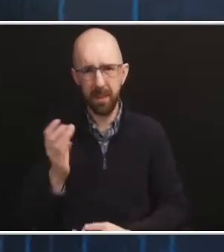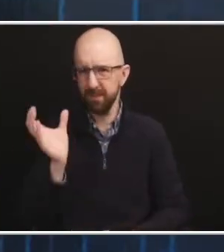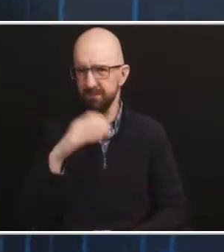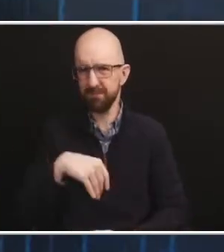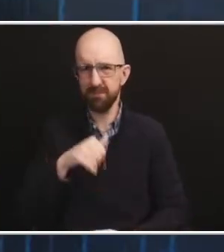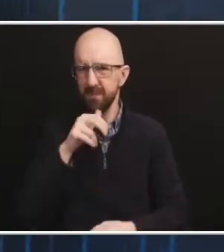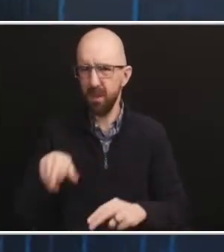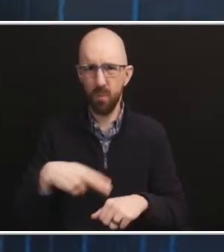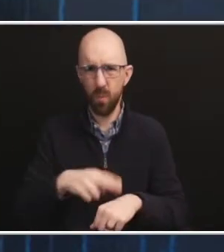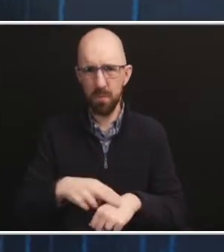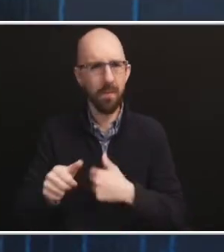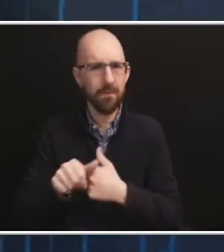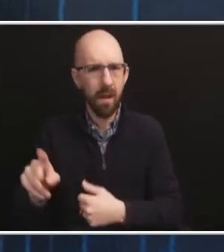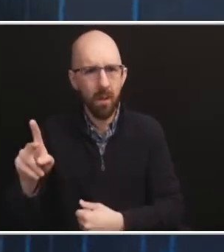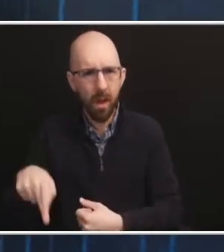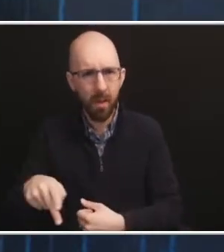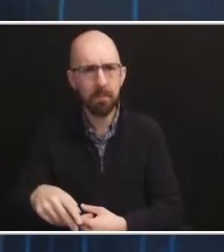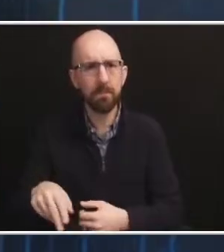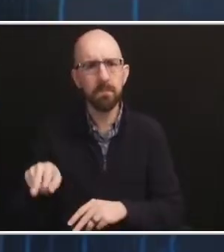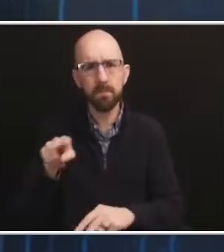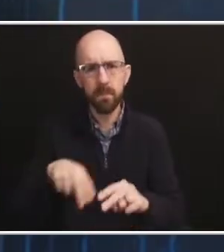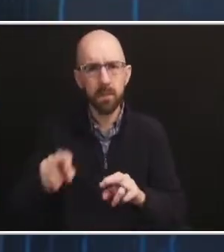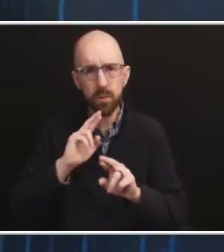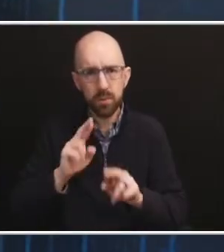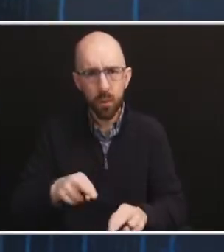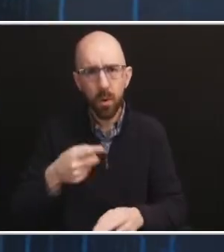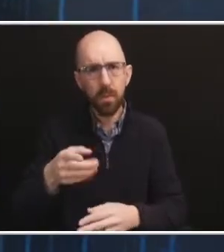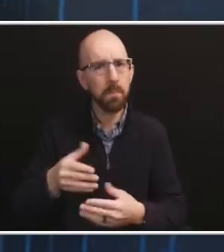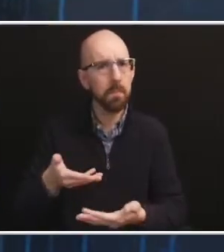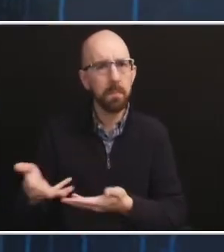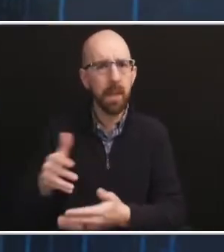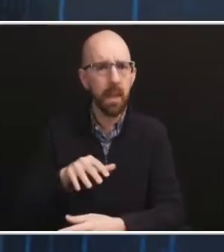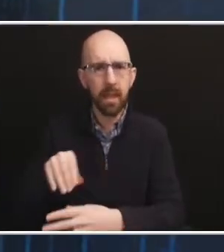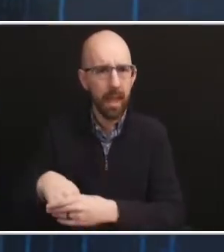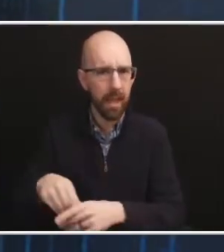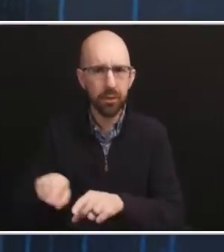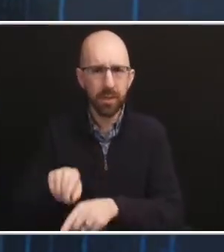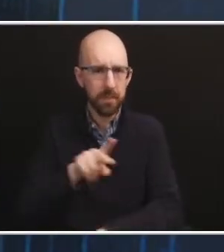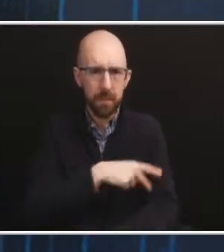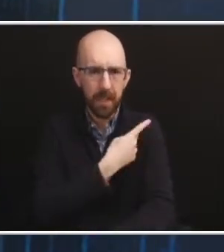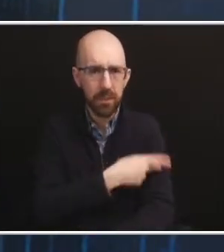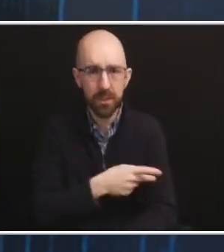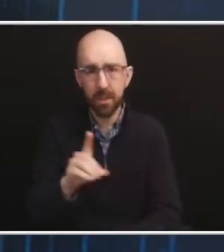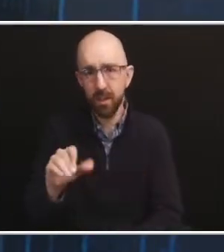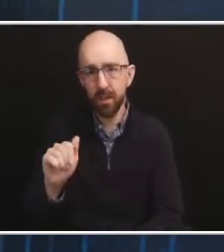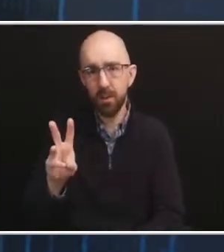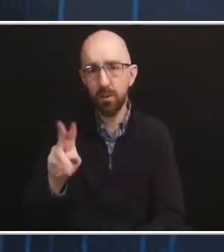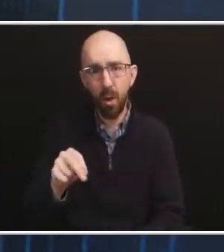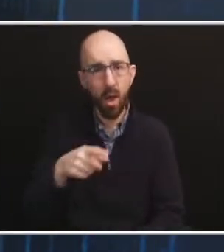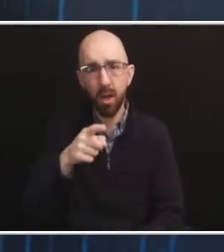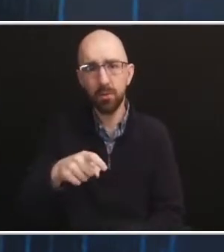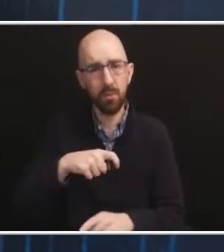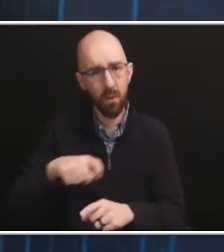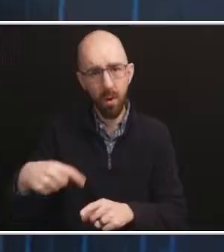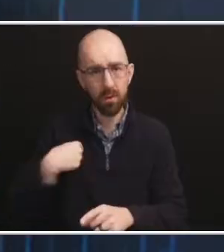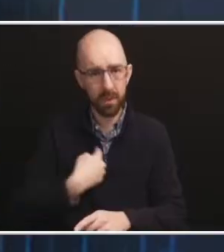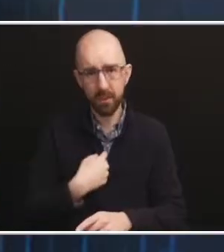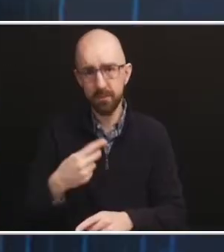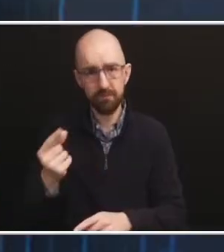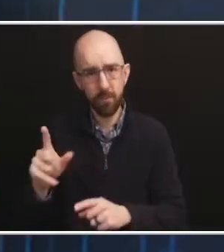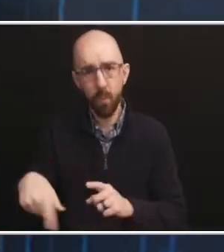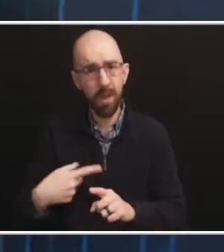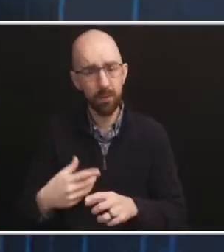questions, looking at your reports, being an engaged patient. Dawn is an excellent example of that. She's calling us as soon as she gets a result because she's there looking